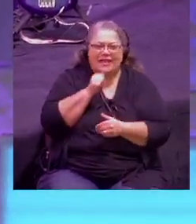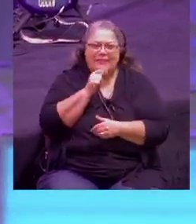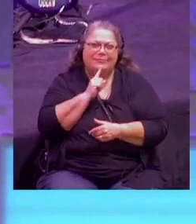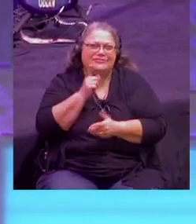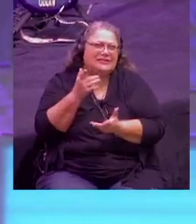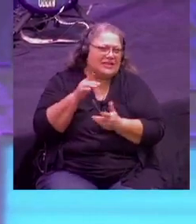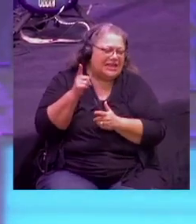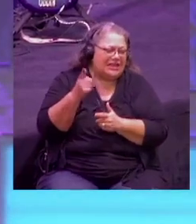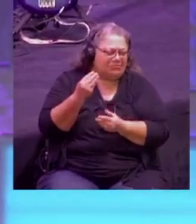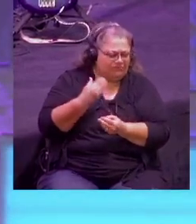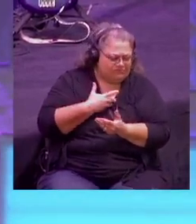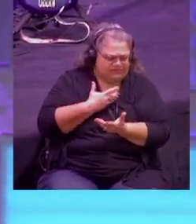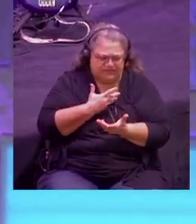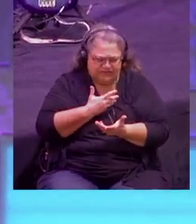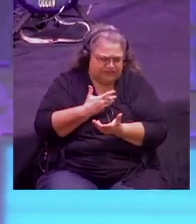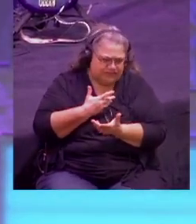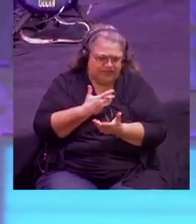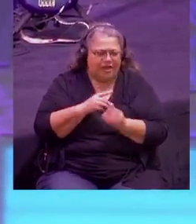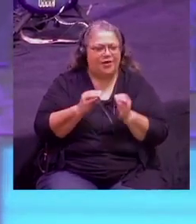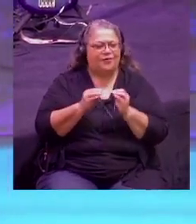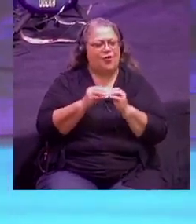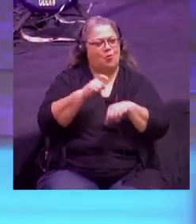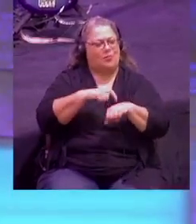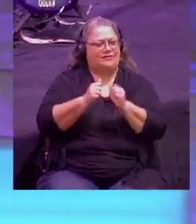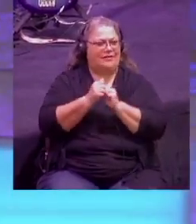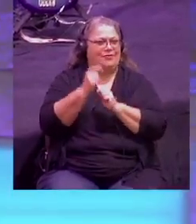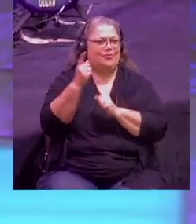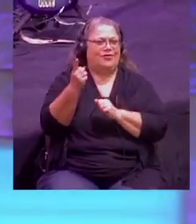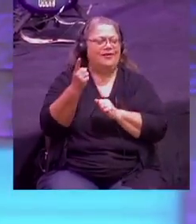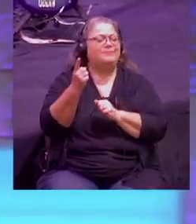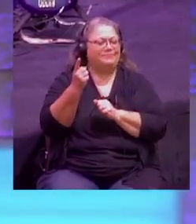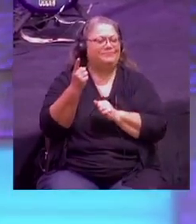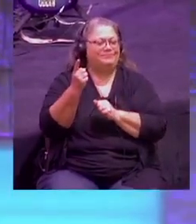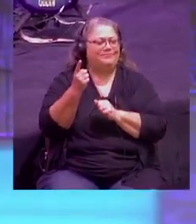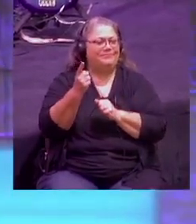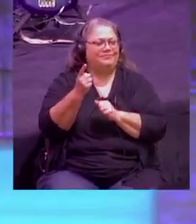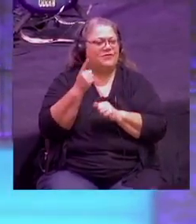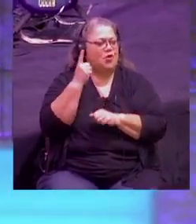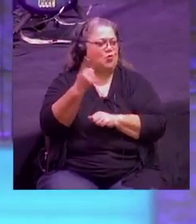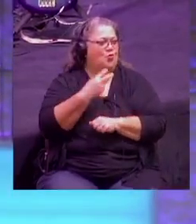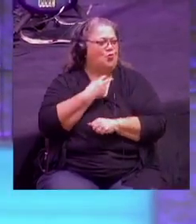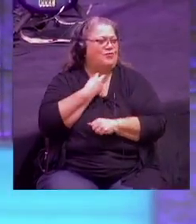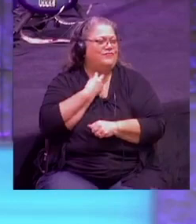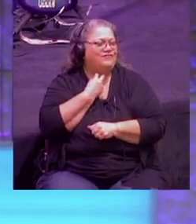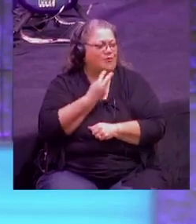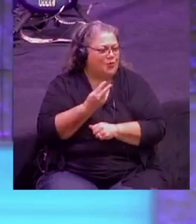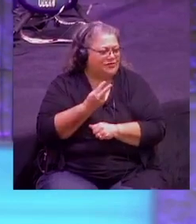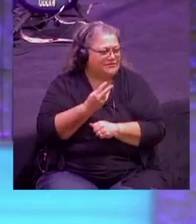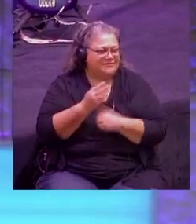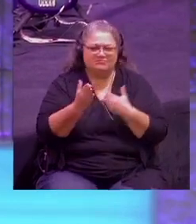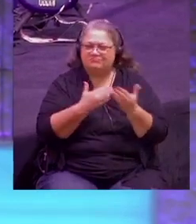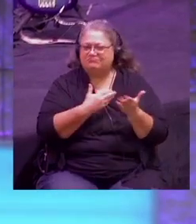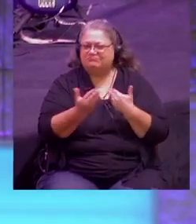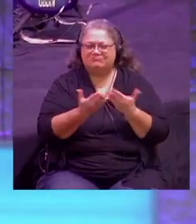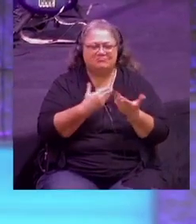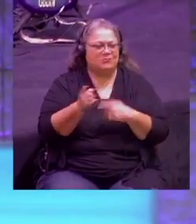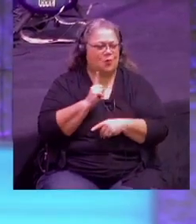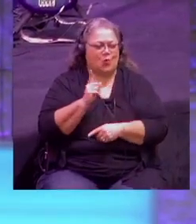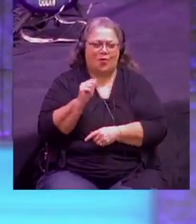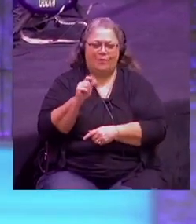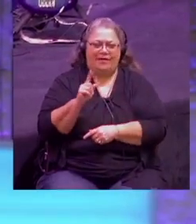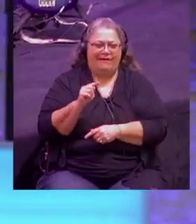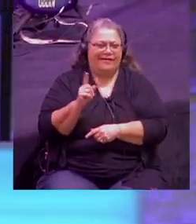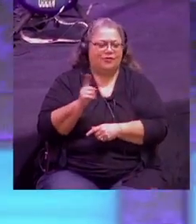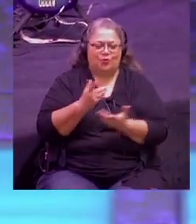sure. But the more you begin to spend time with him, you know there's one voice. I don't care where I'm at. I don't care